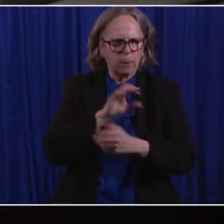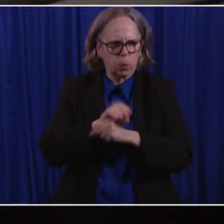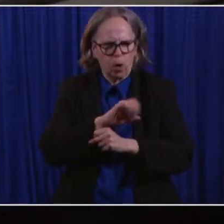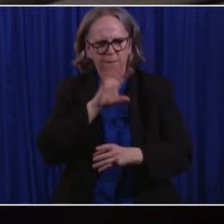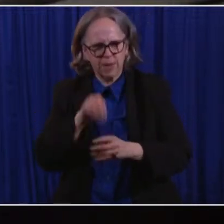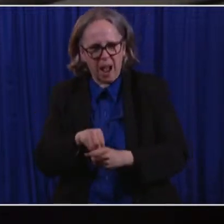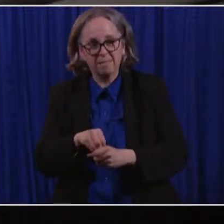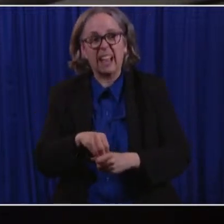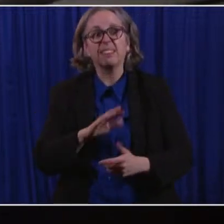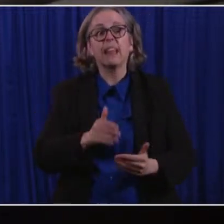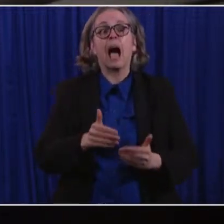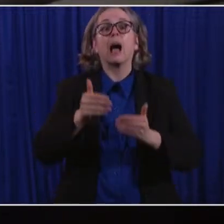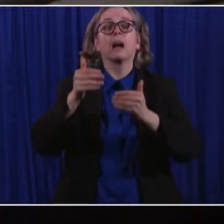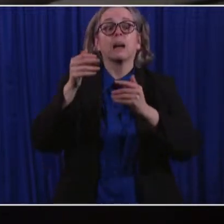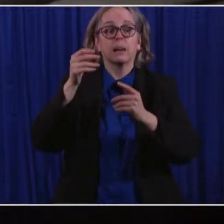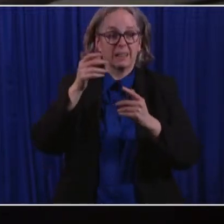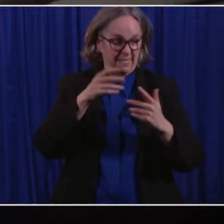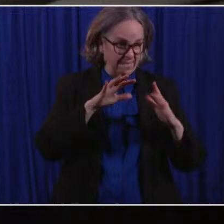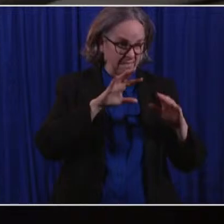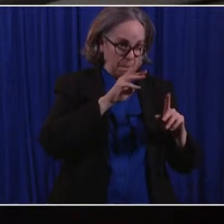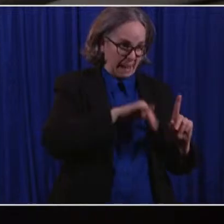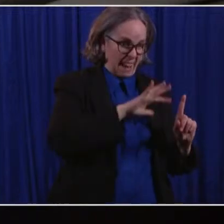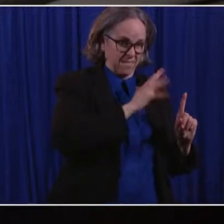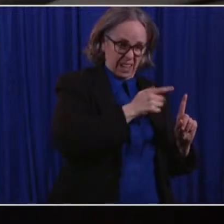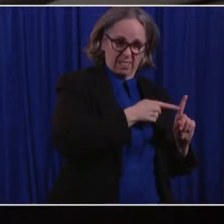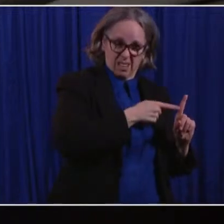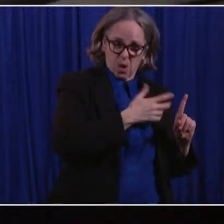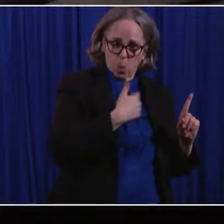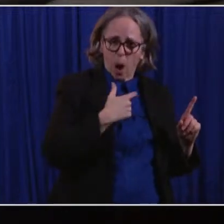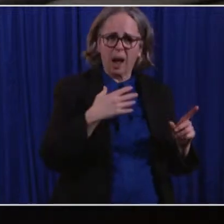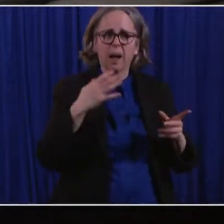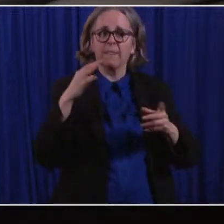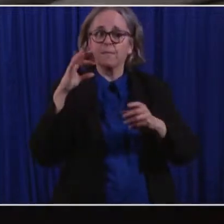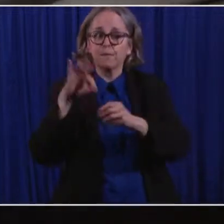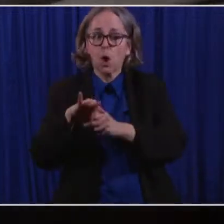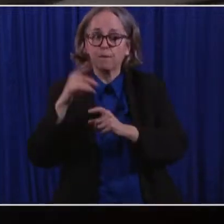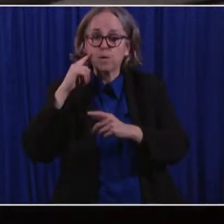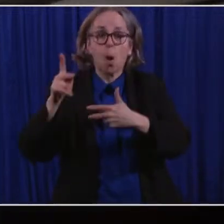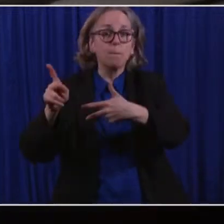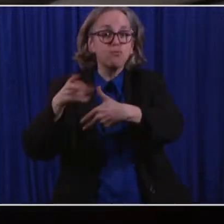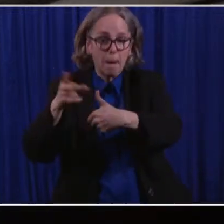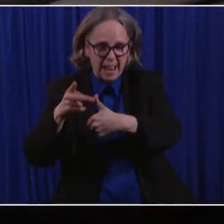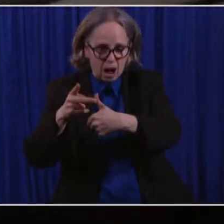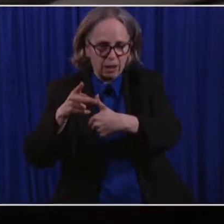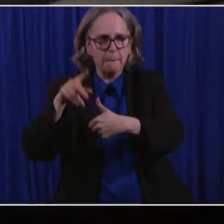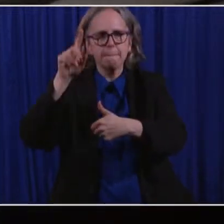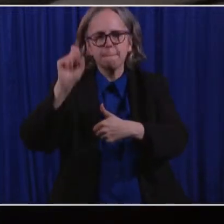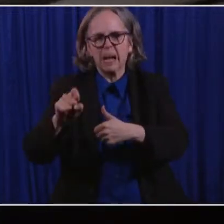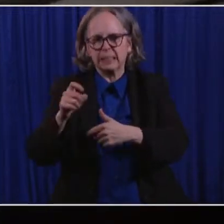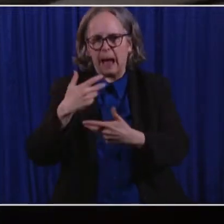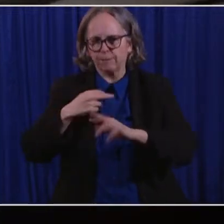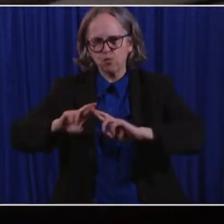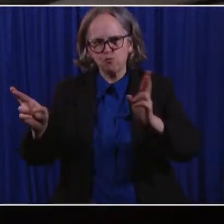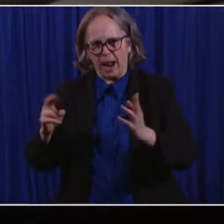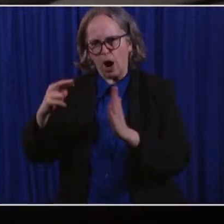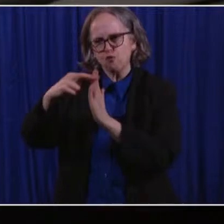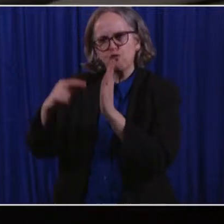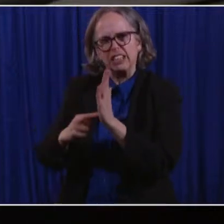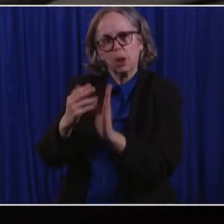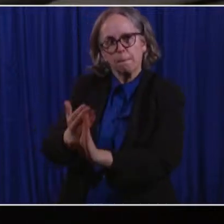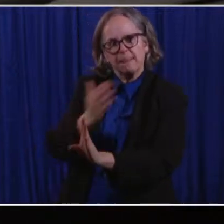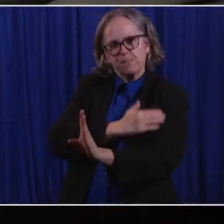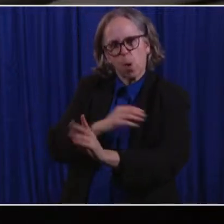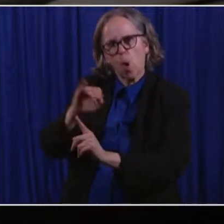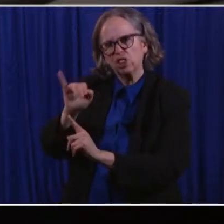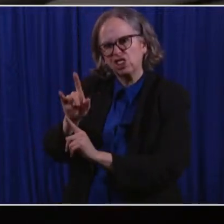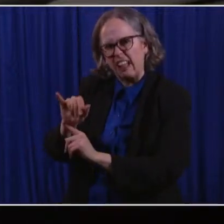be registered to vote if they want to participate in that primary for the special election. And again, don't delay. You can get registered now at voteohio.gov. It only takes a